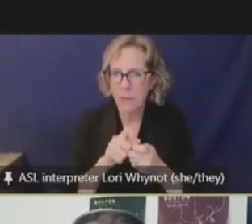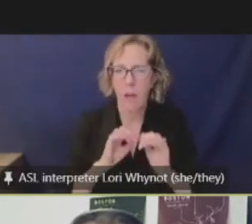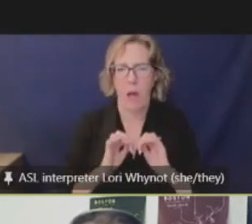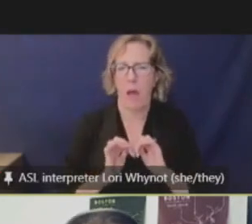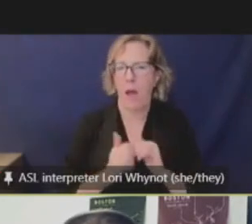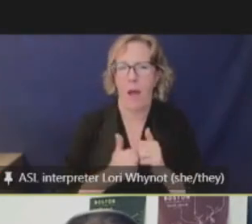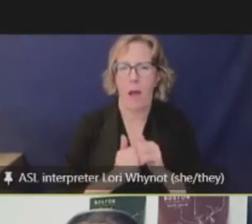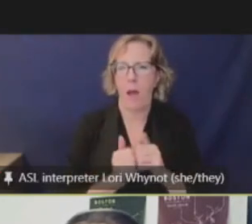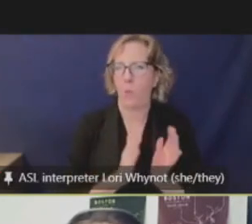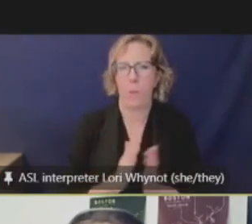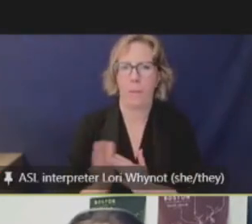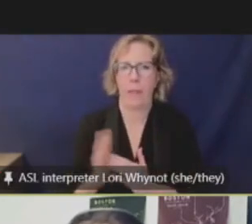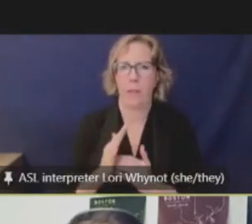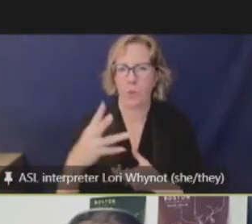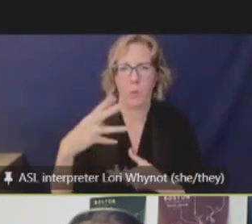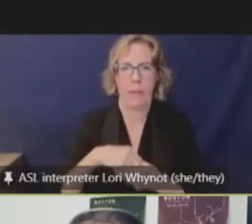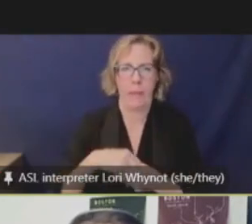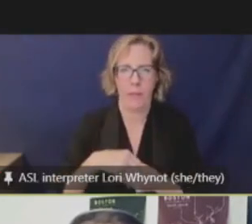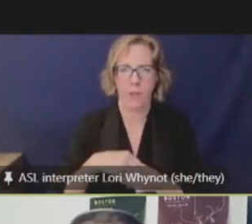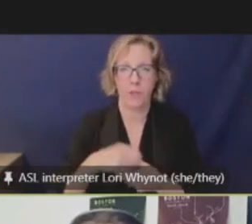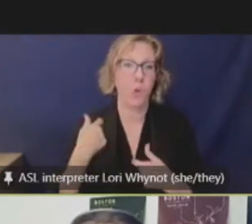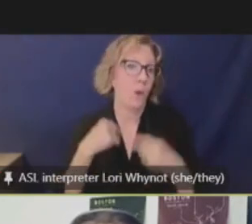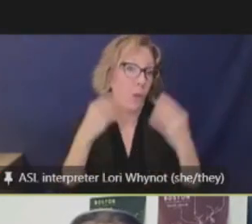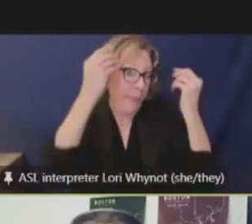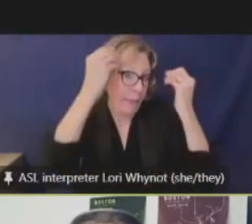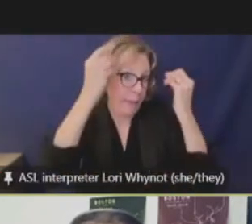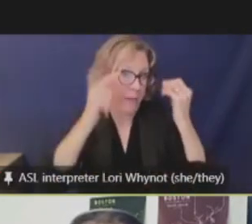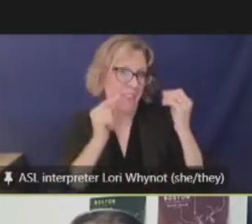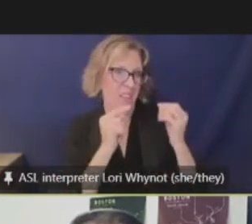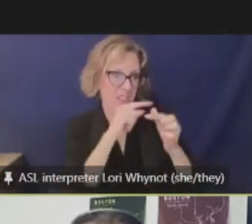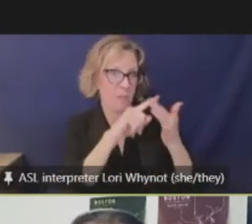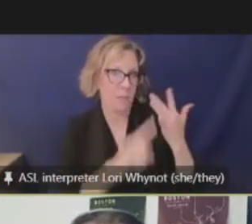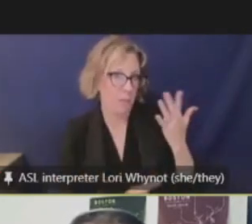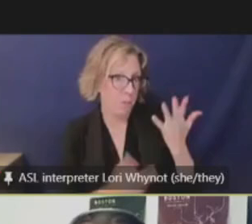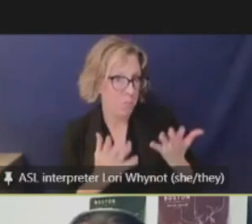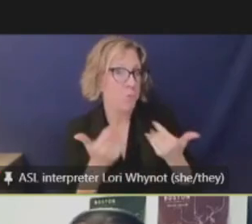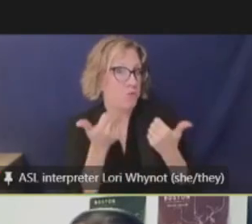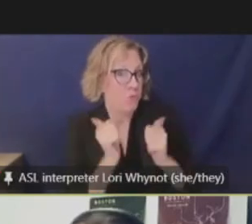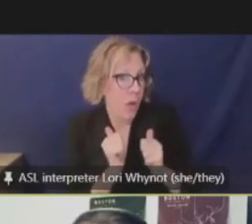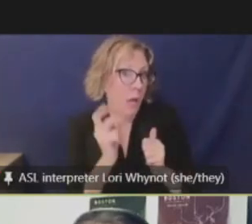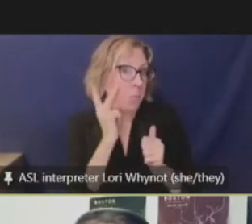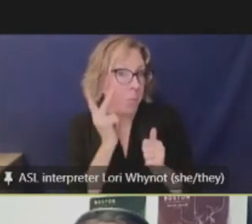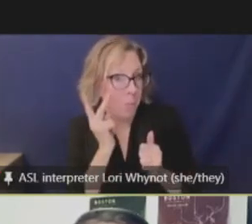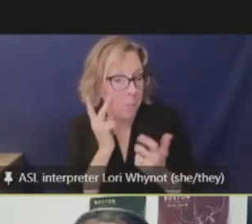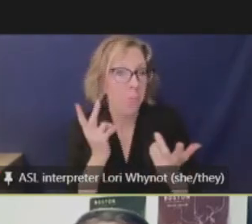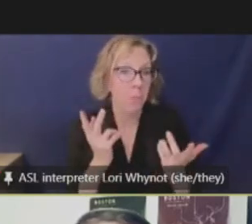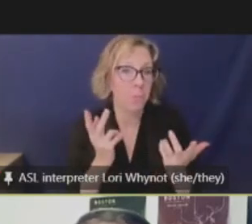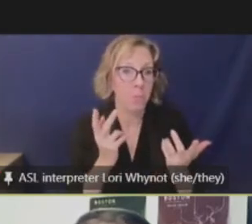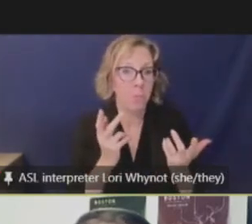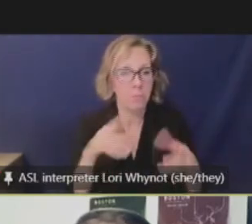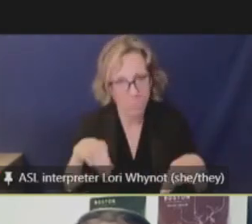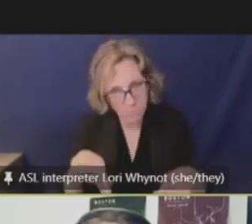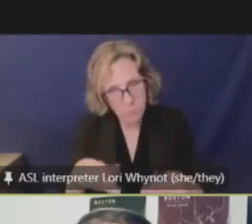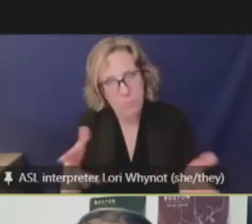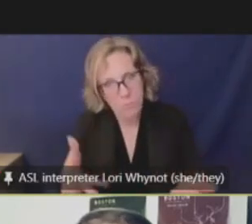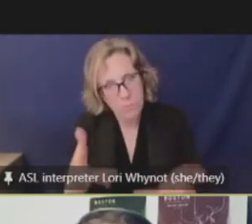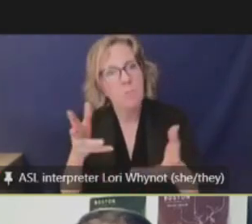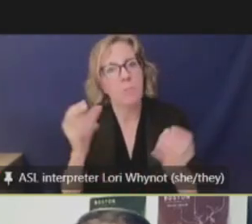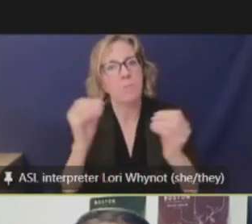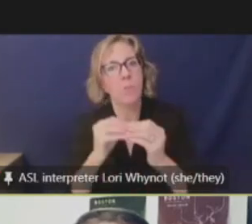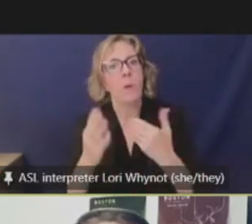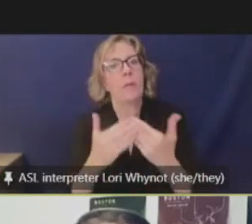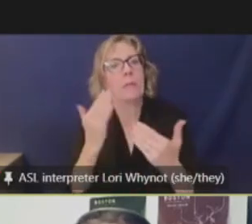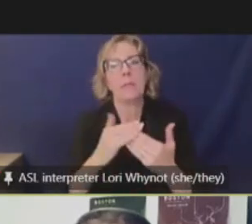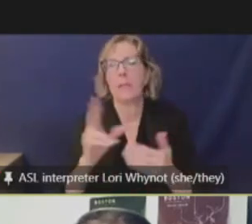hoping and we're thinking about trying out and trying to allow, again, make it easier for people to learn about